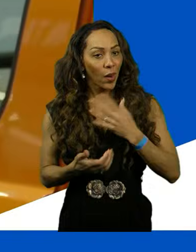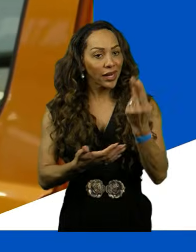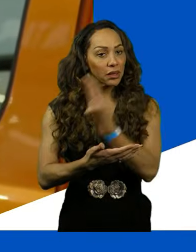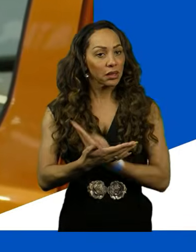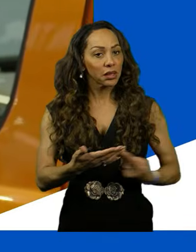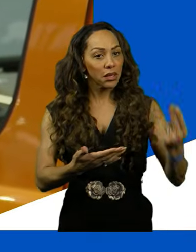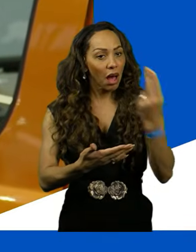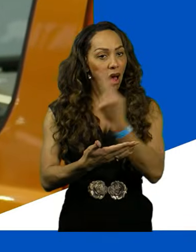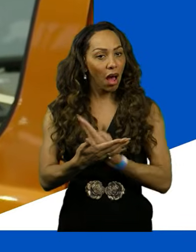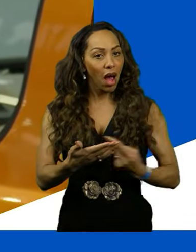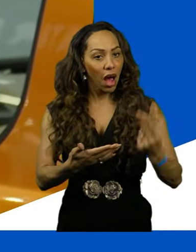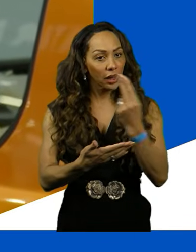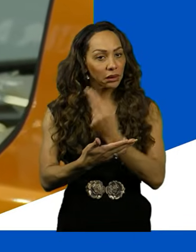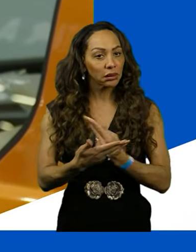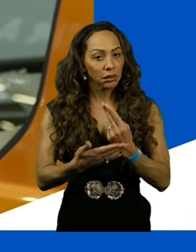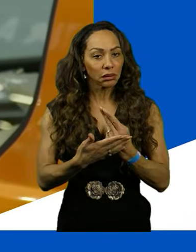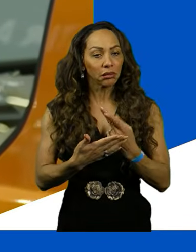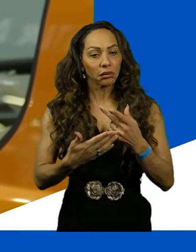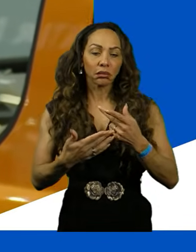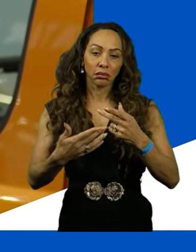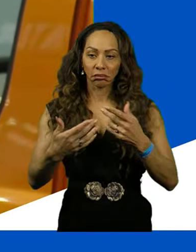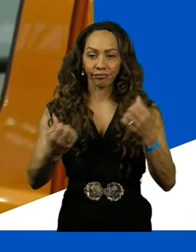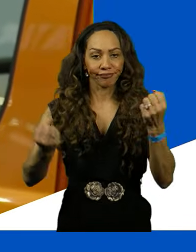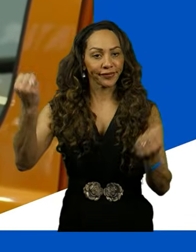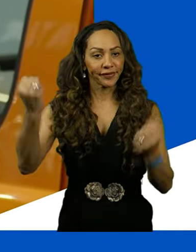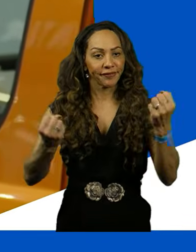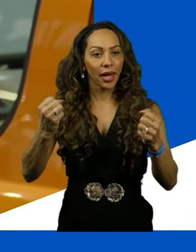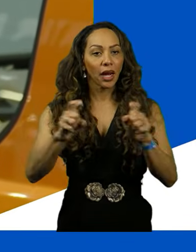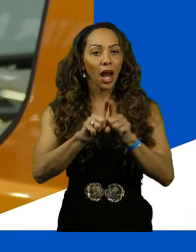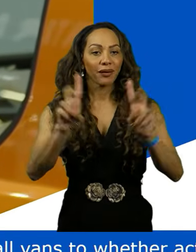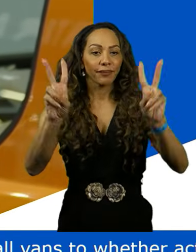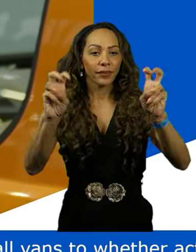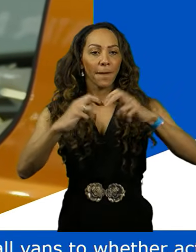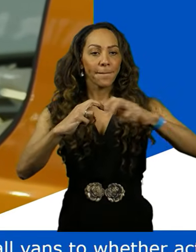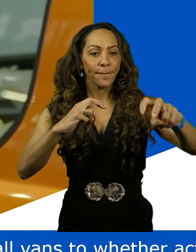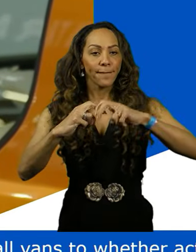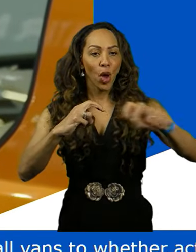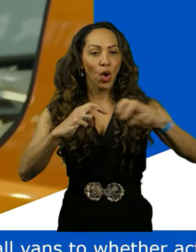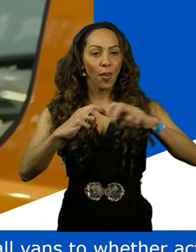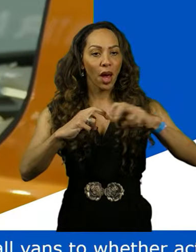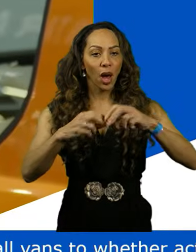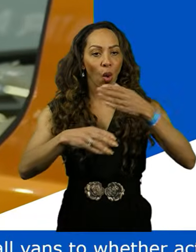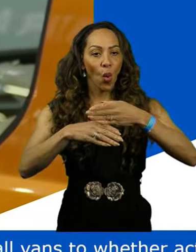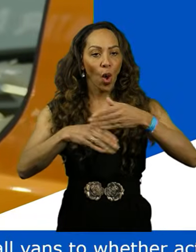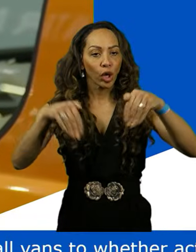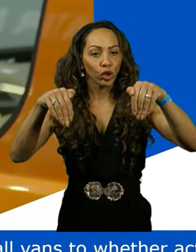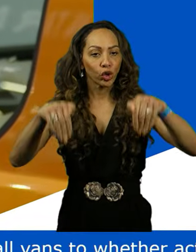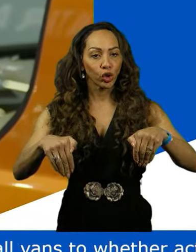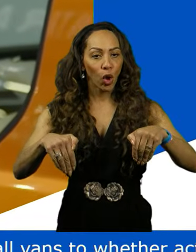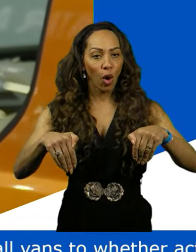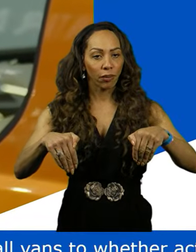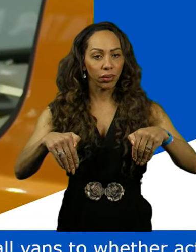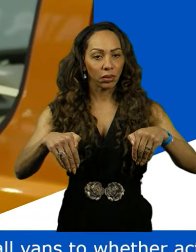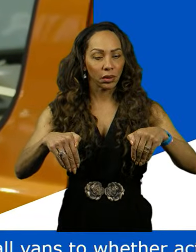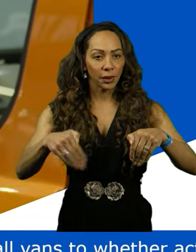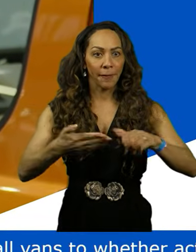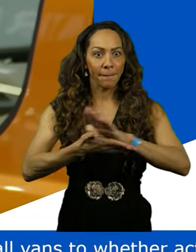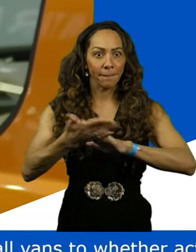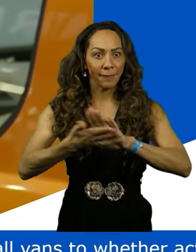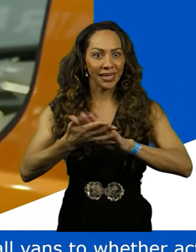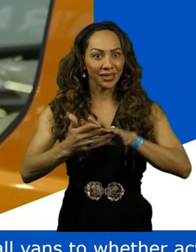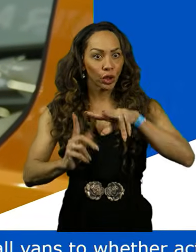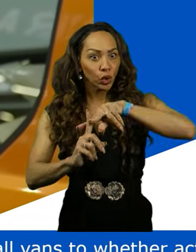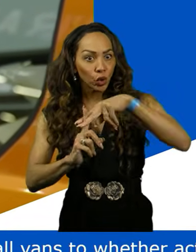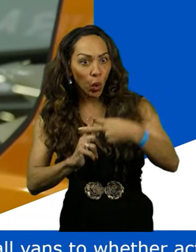act as a mobile workshop. That ensures that any patrol who attends has got the kit, the tools and the experience to get you moving once